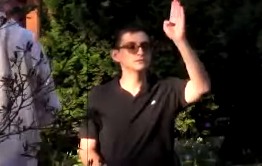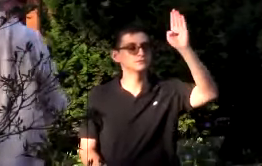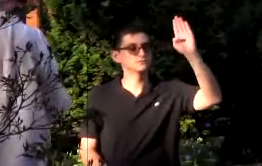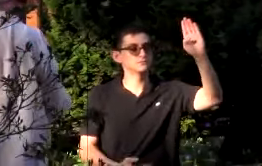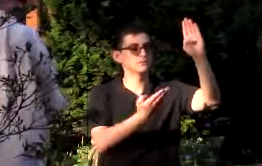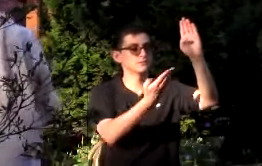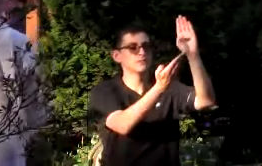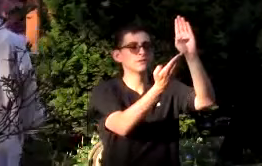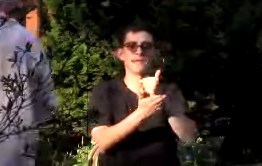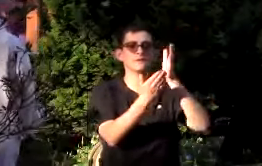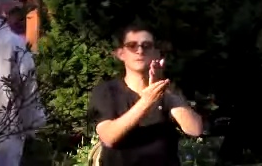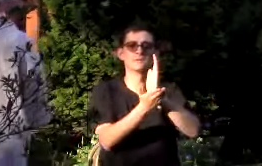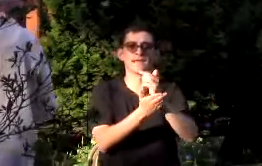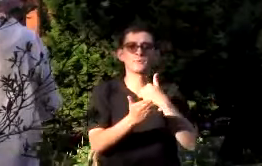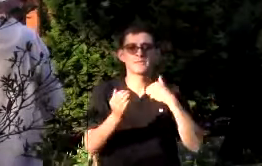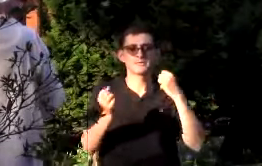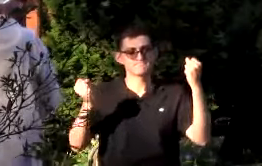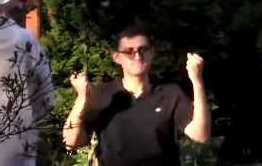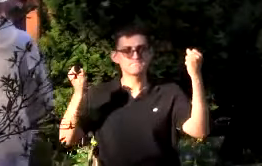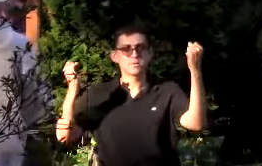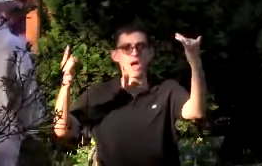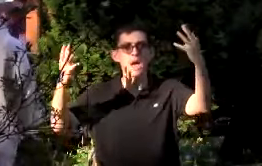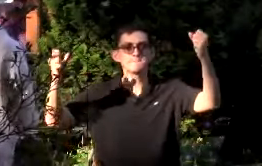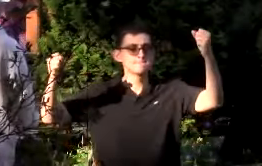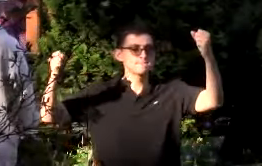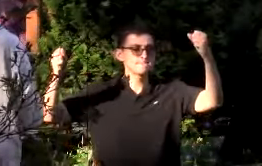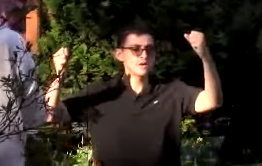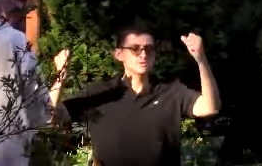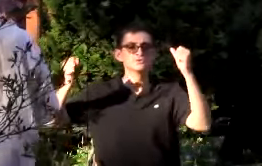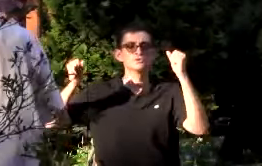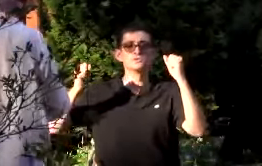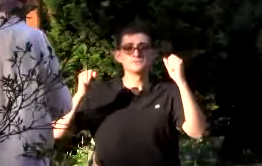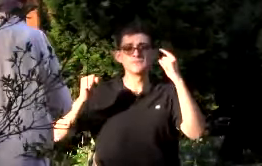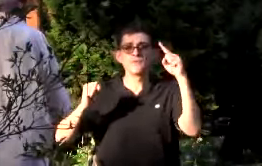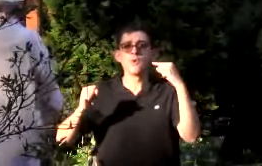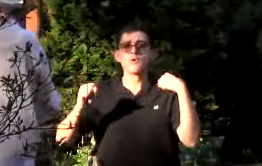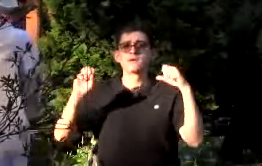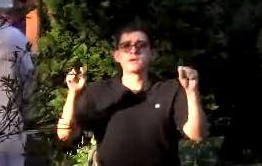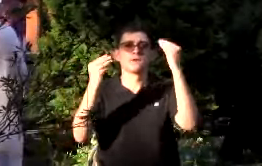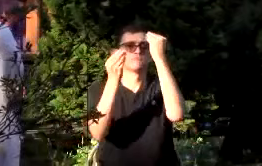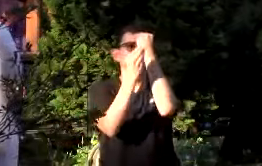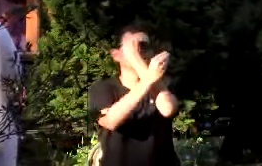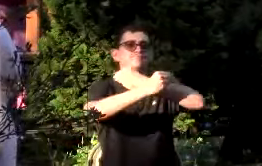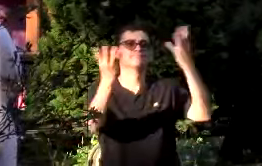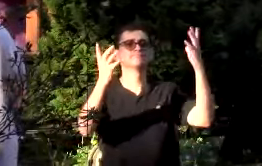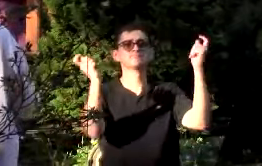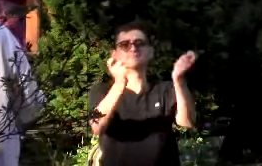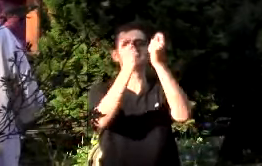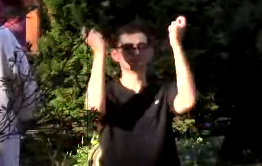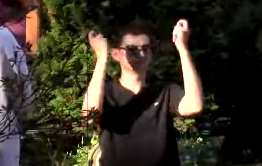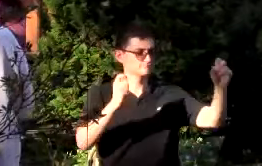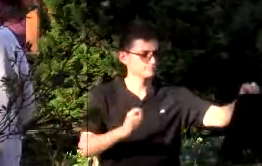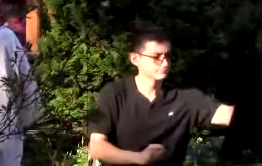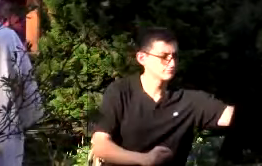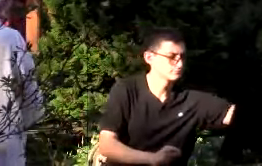164. Adonai, open up my lips, as my mouth may declare your praise.